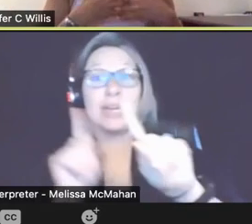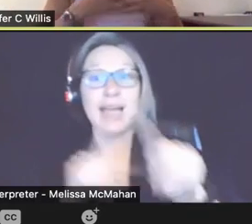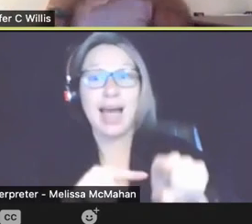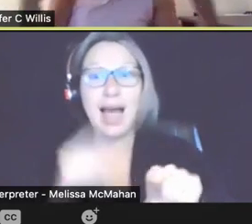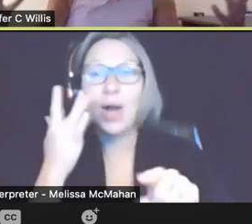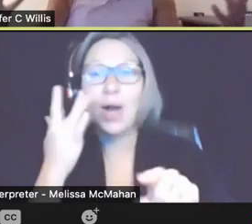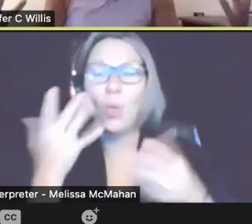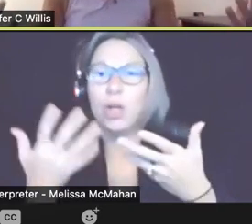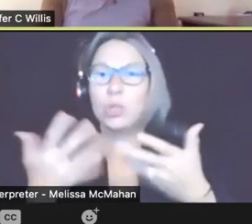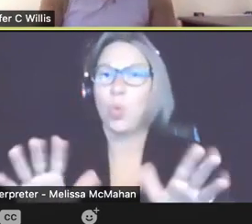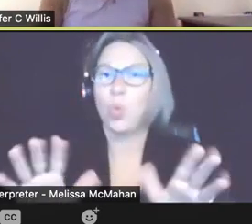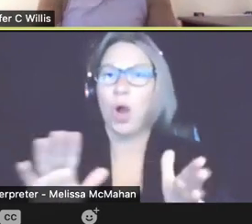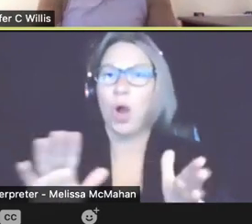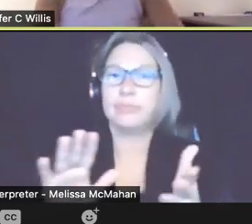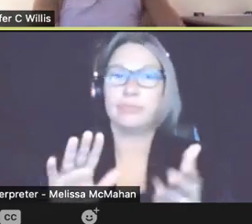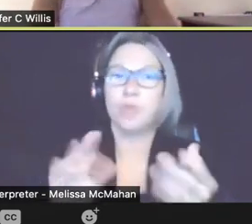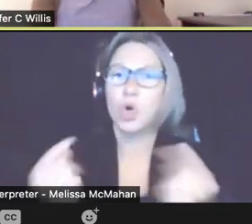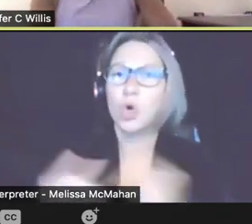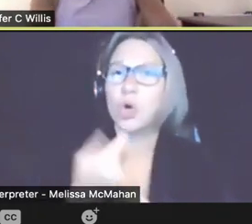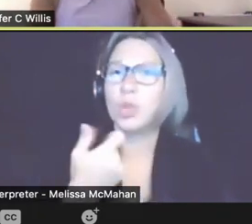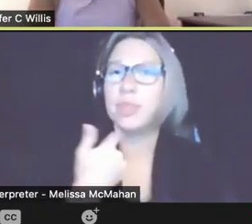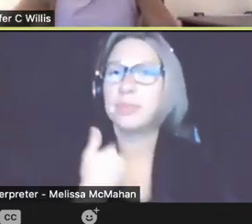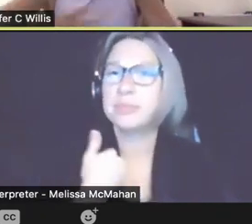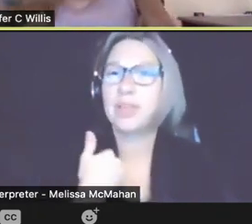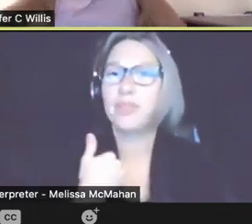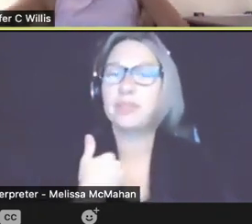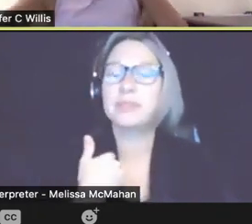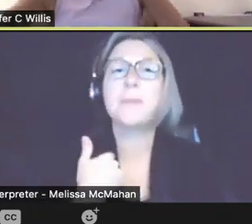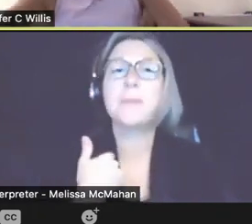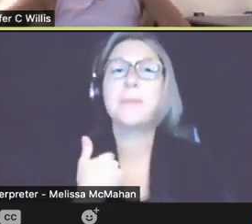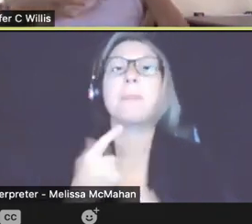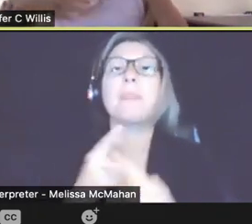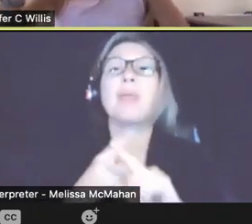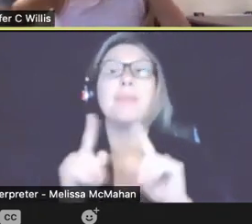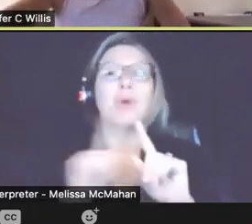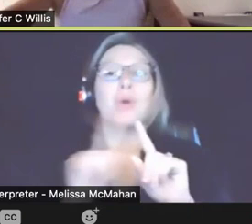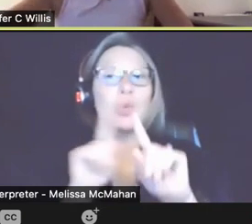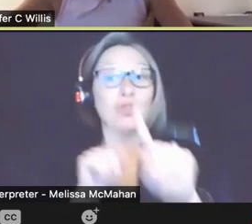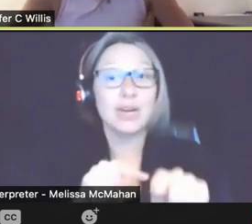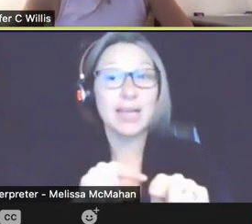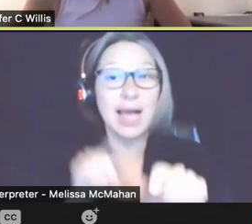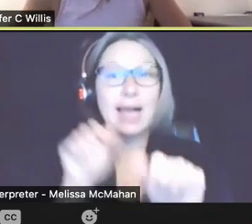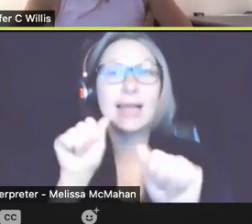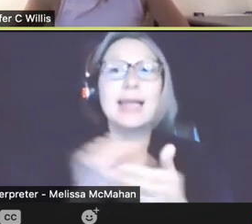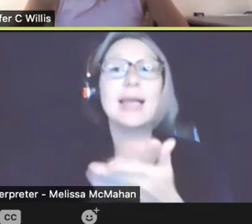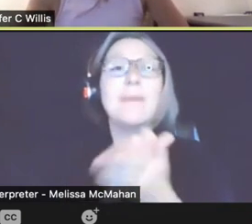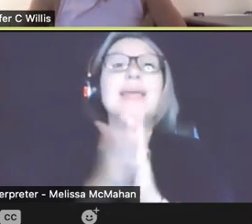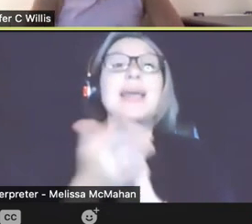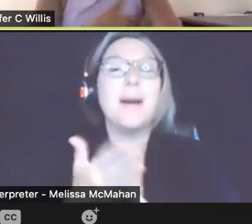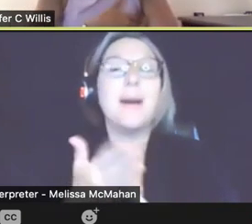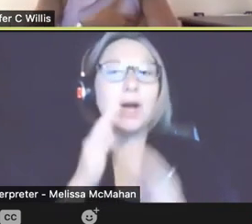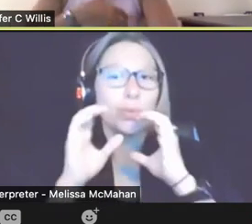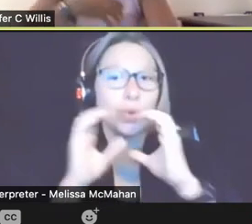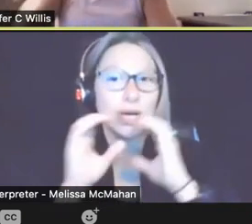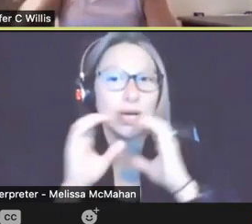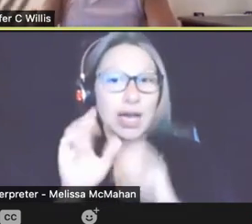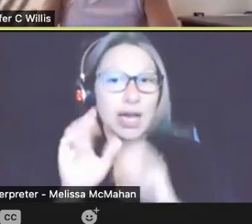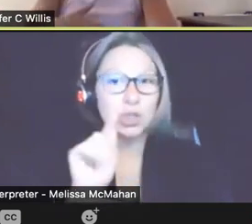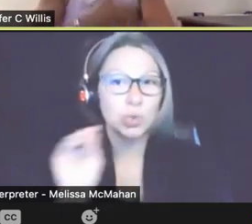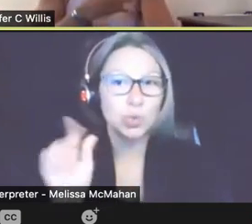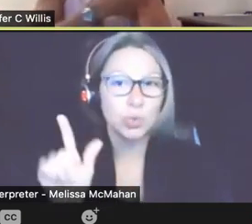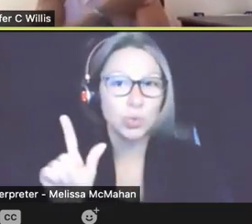students to be hurting themselves. As we react to those behaviors, it can become a communication tool,